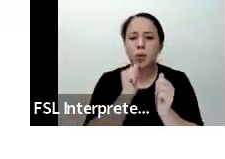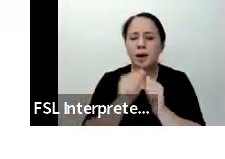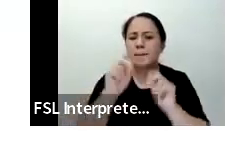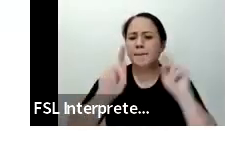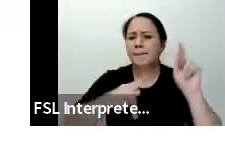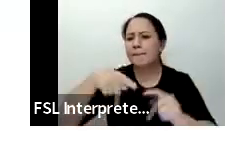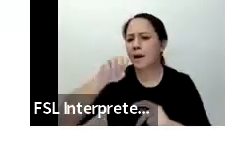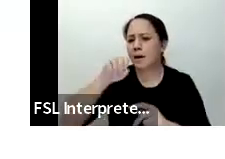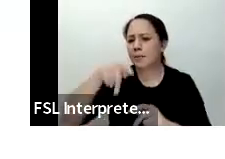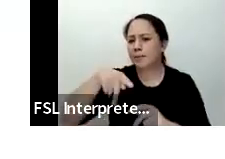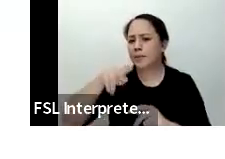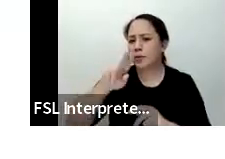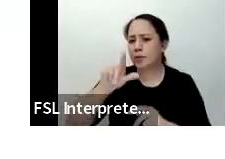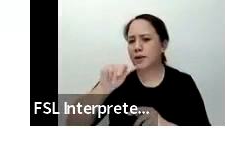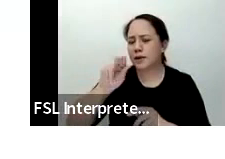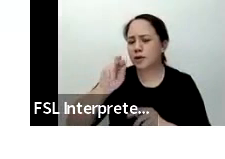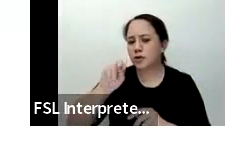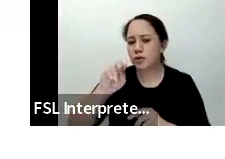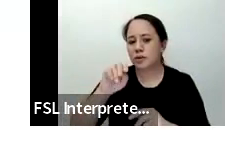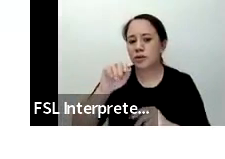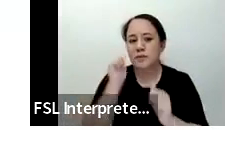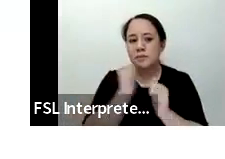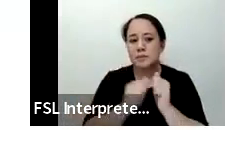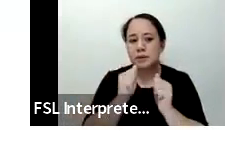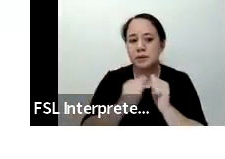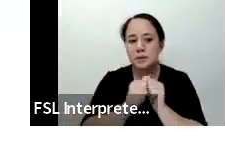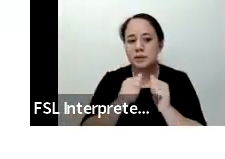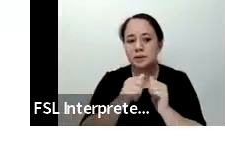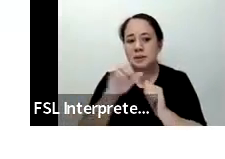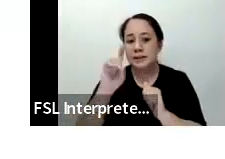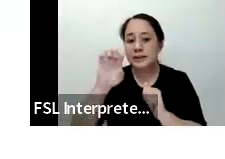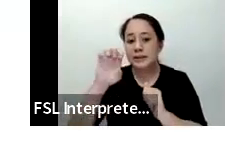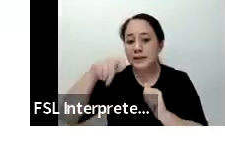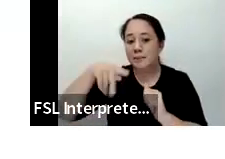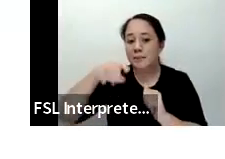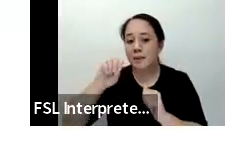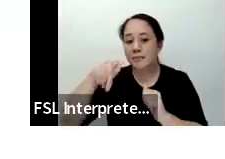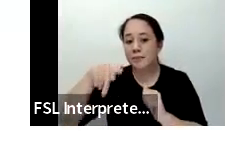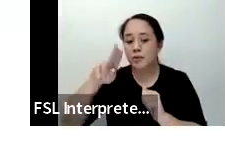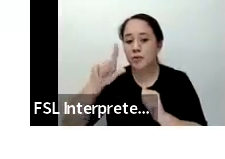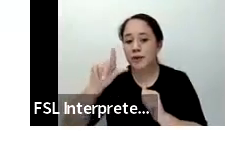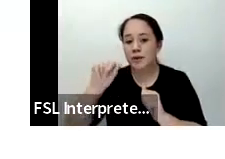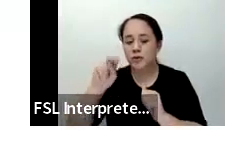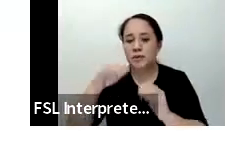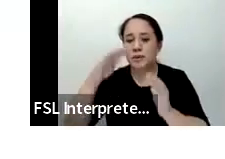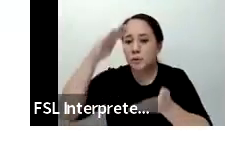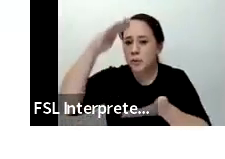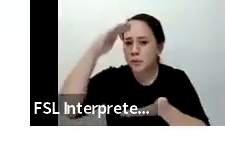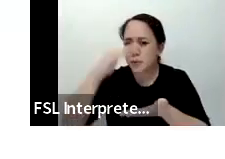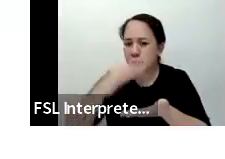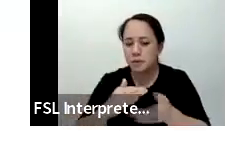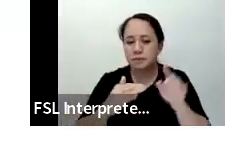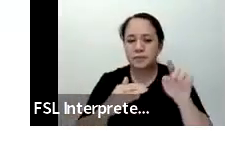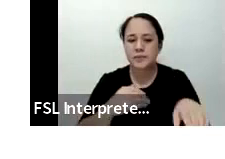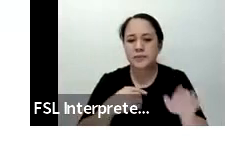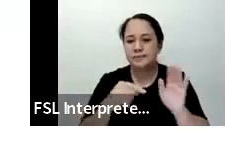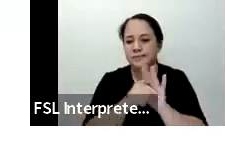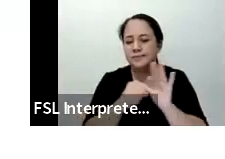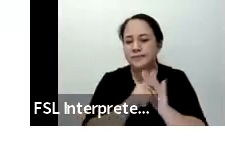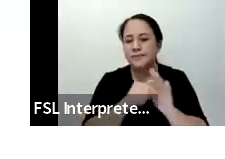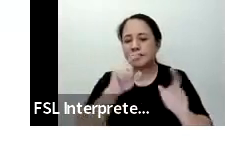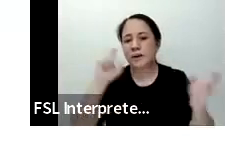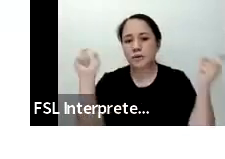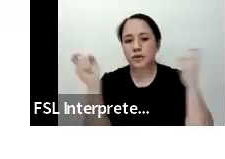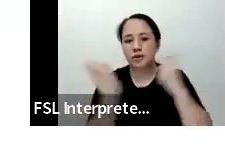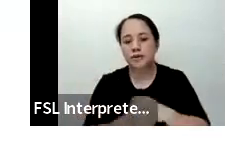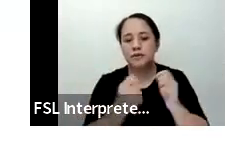population is defined as a decrease in the population living in an area represented by a total negative population change